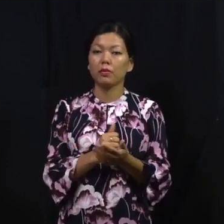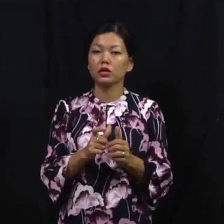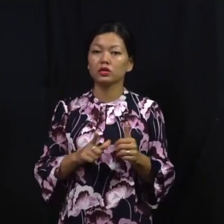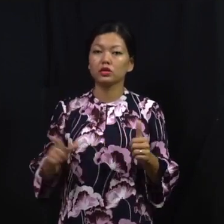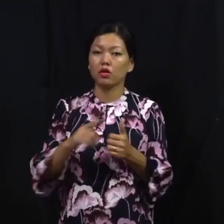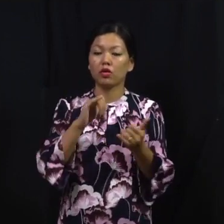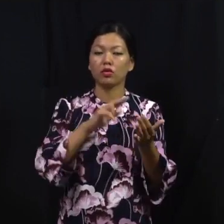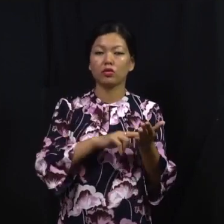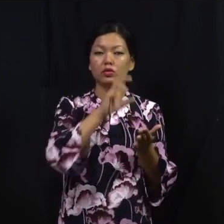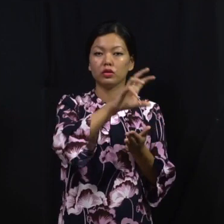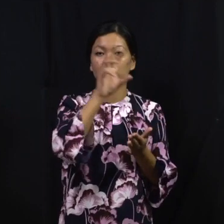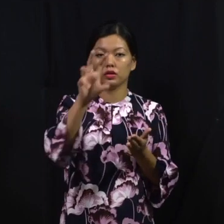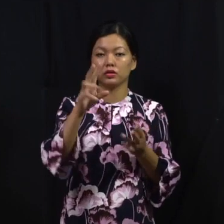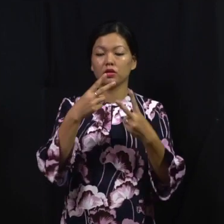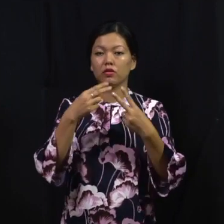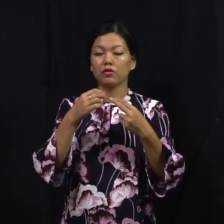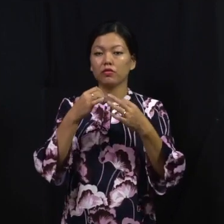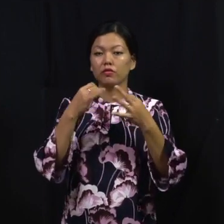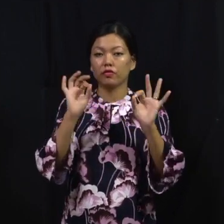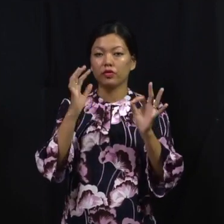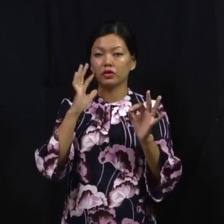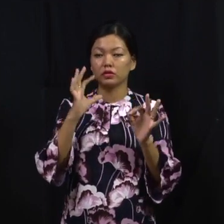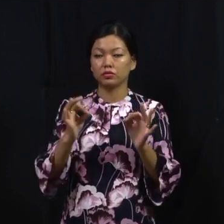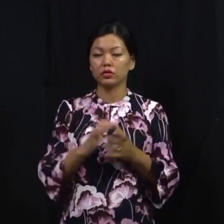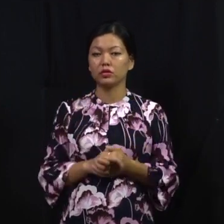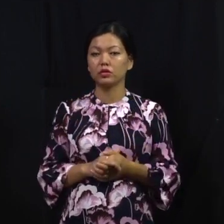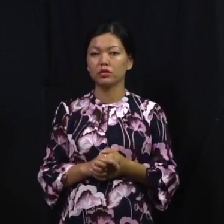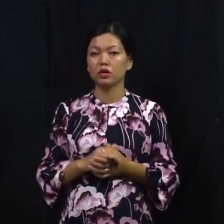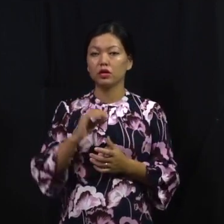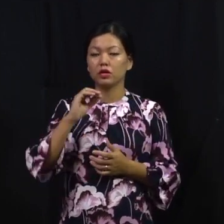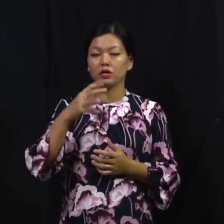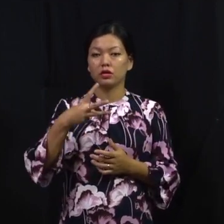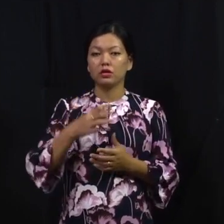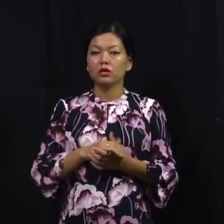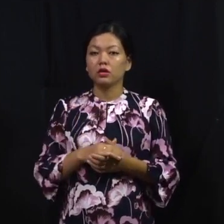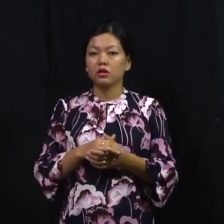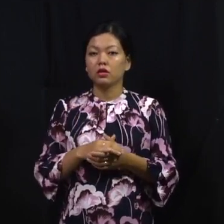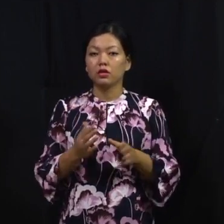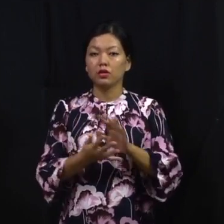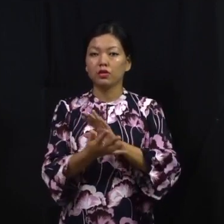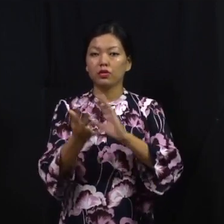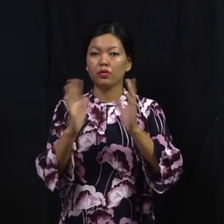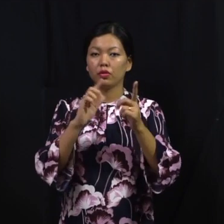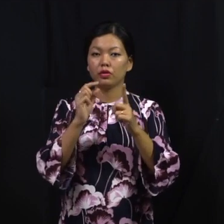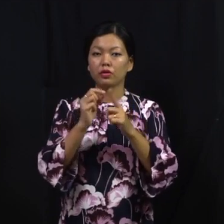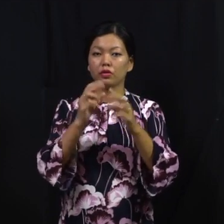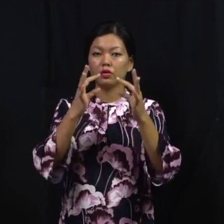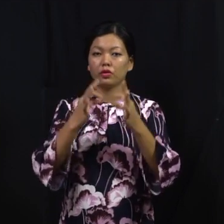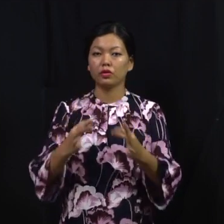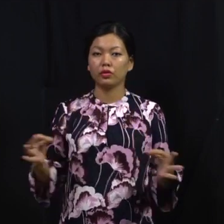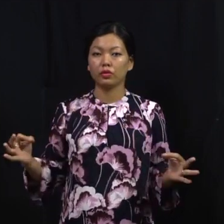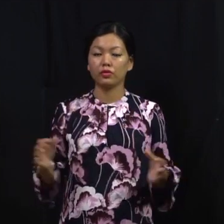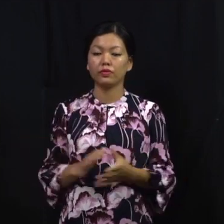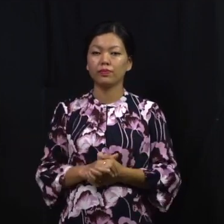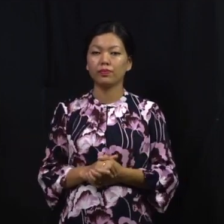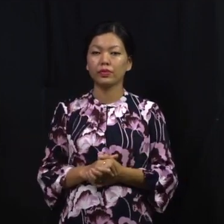external control. Okay. Point number C, we have world peace. National self-determination is another way talking